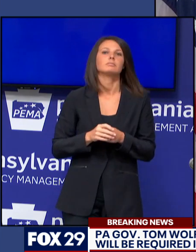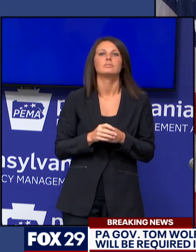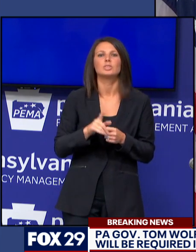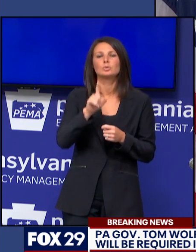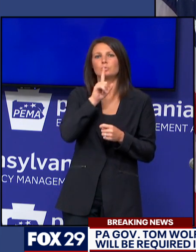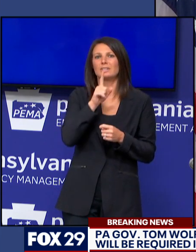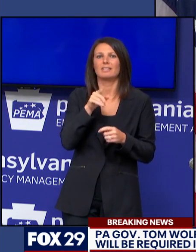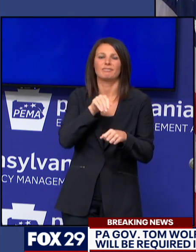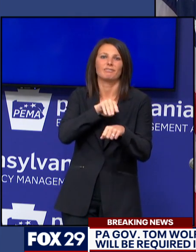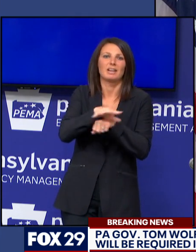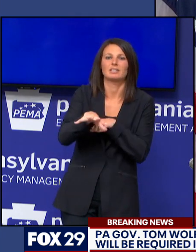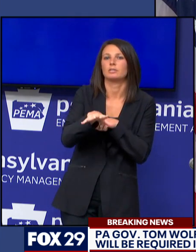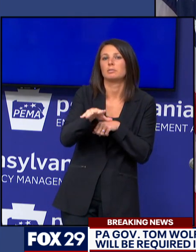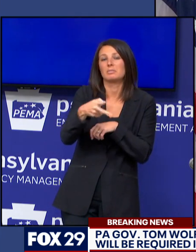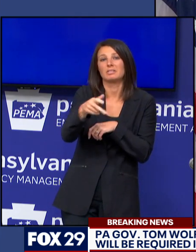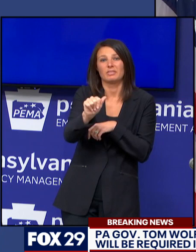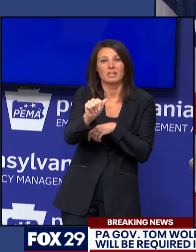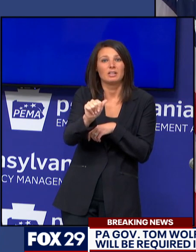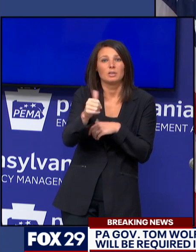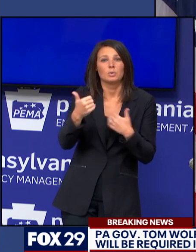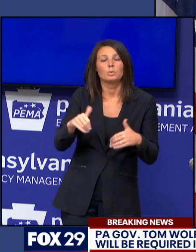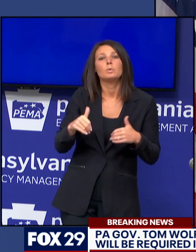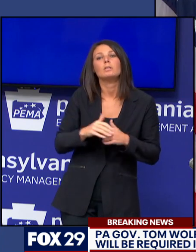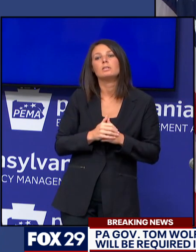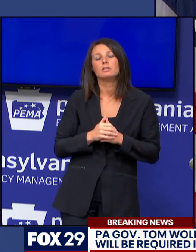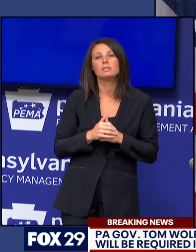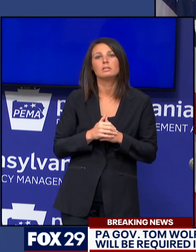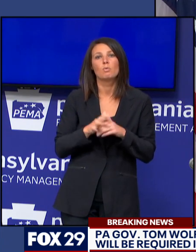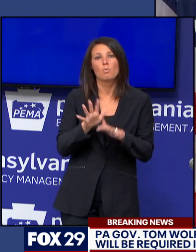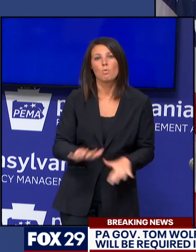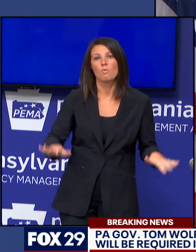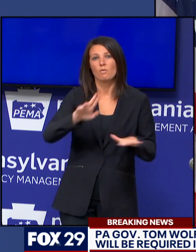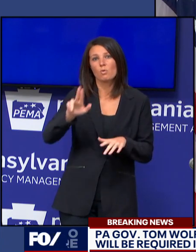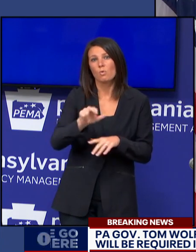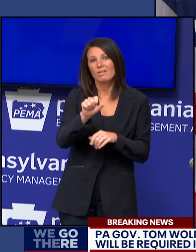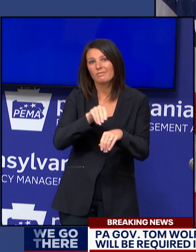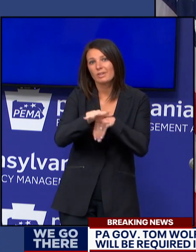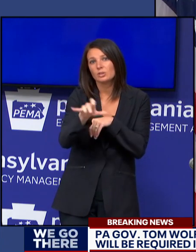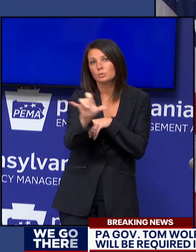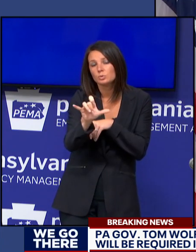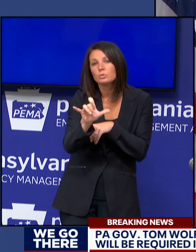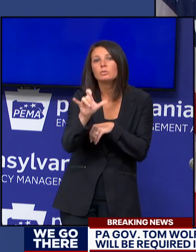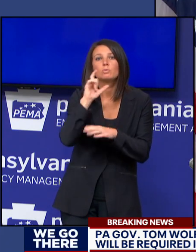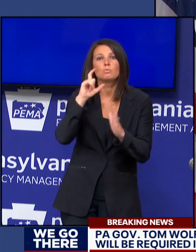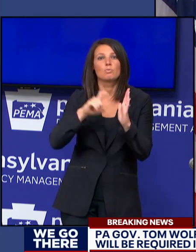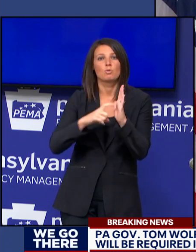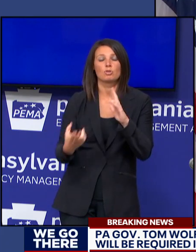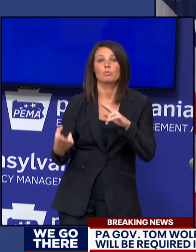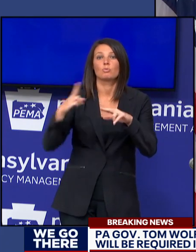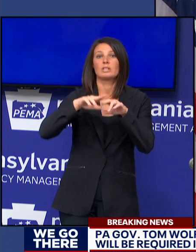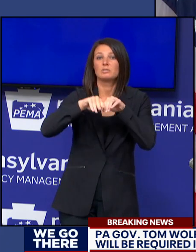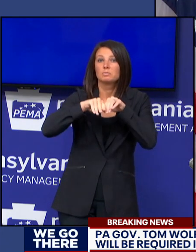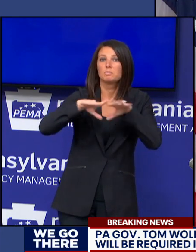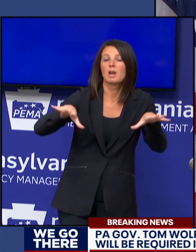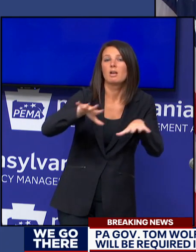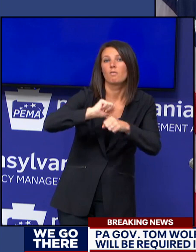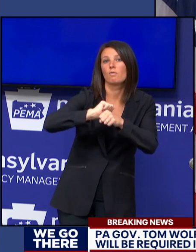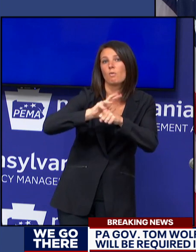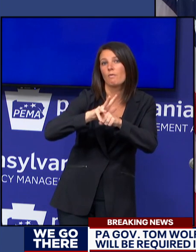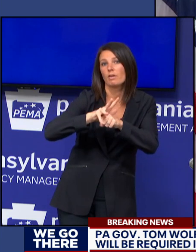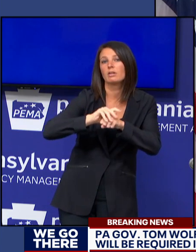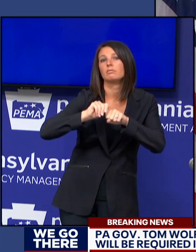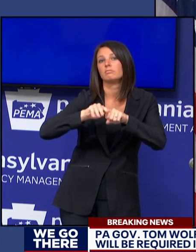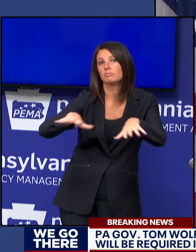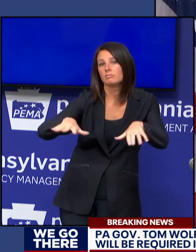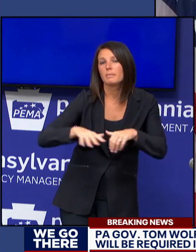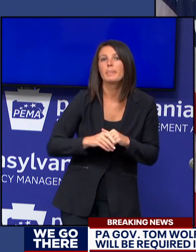affecting Pennsylvania, just like it is the rest of the country. We're also experiencing an increased spread of COVID-19. Our